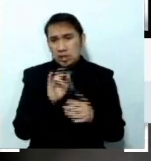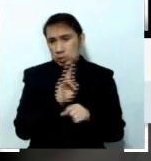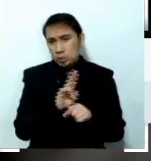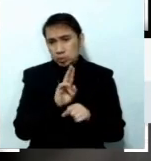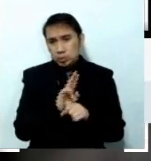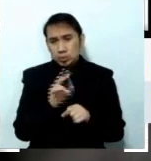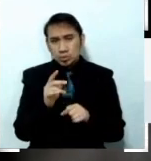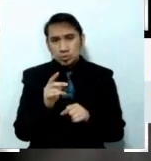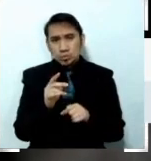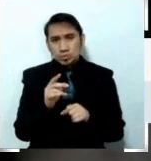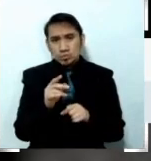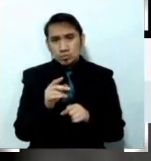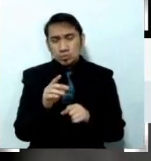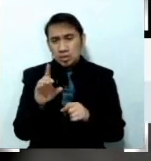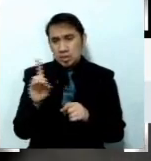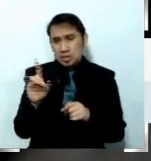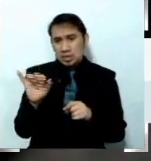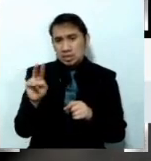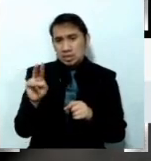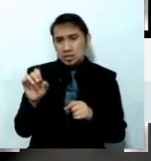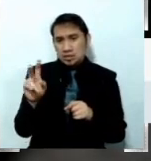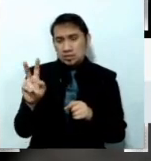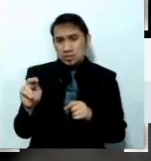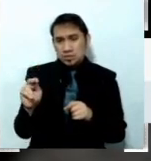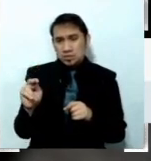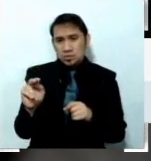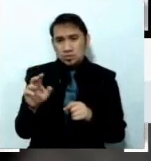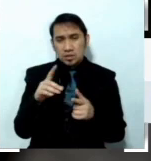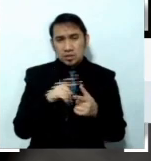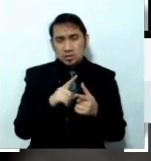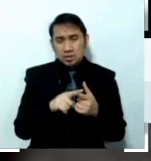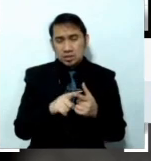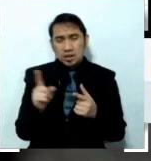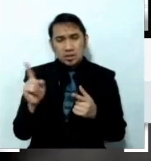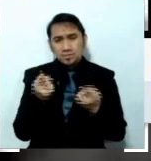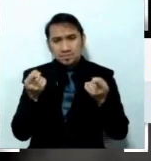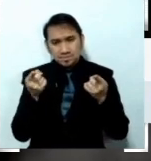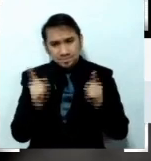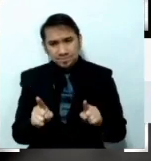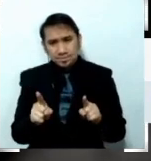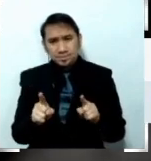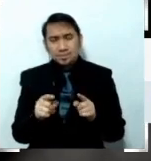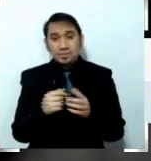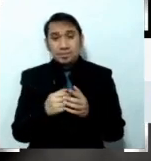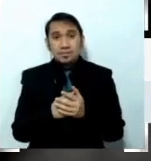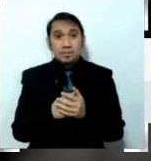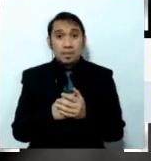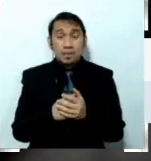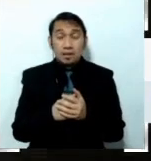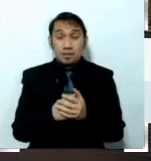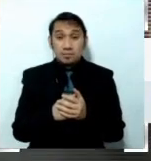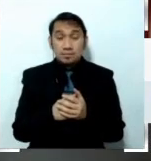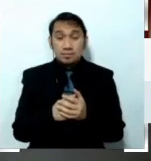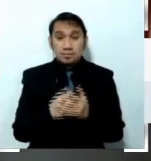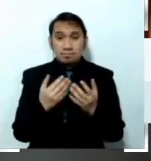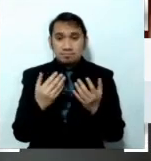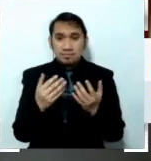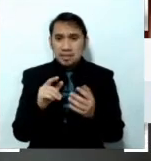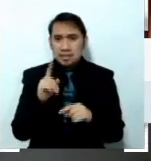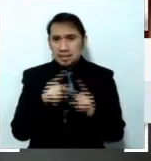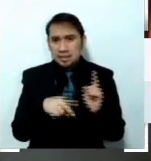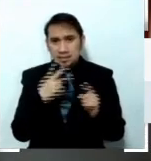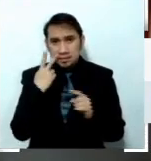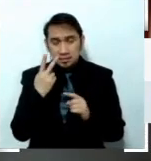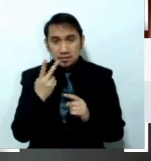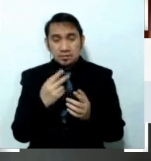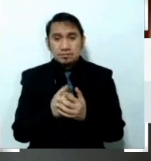whole division, ano pong nangyari? Bakit sa dami ng titingin, hindi man lang nasilip ito? Equivalent ng